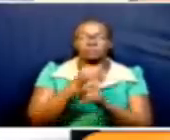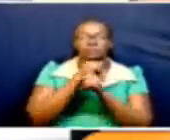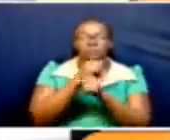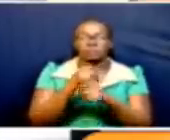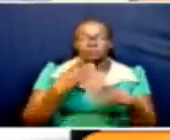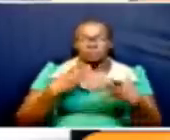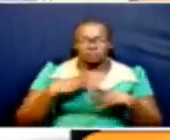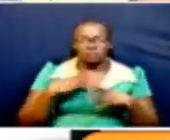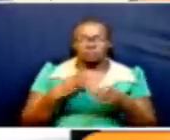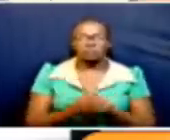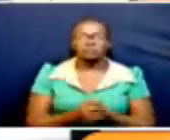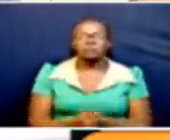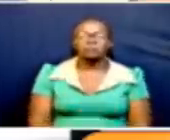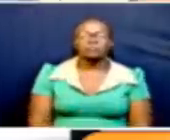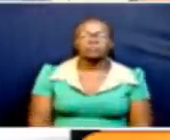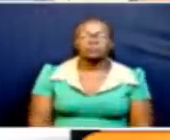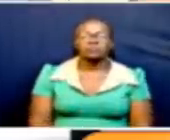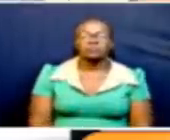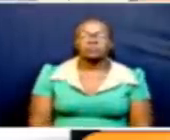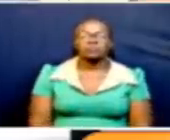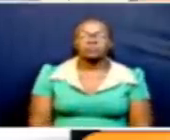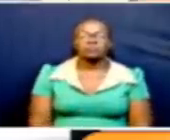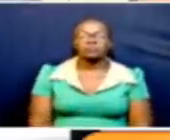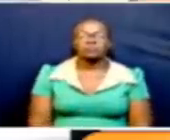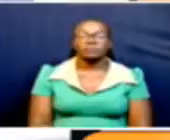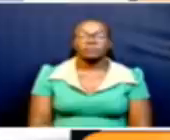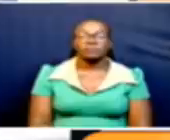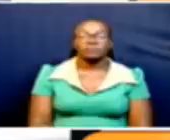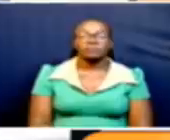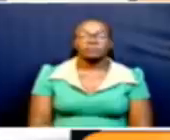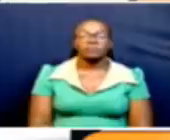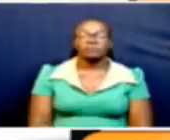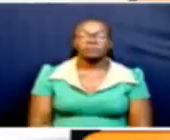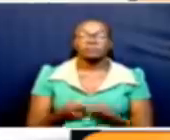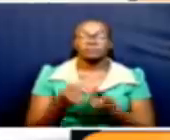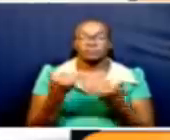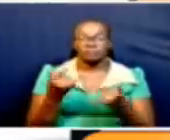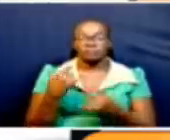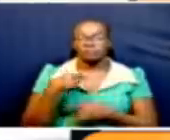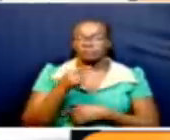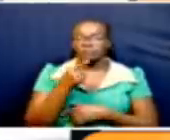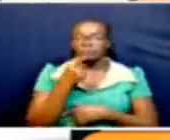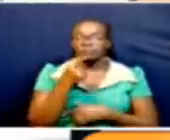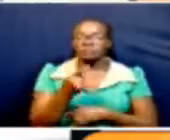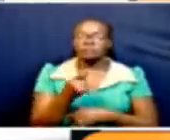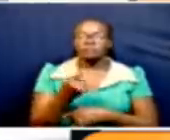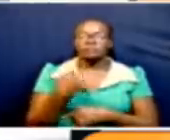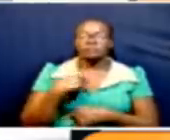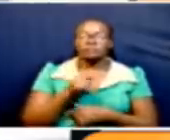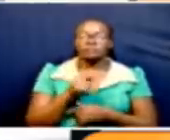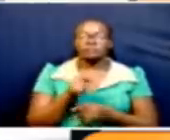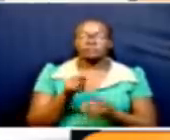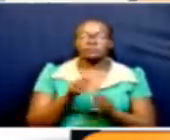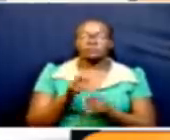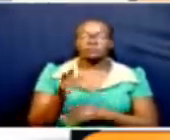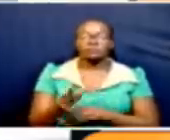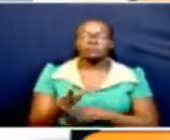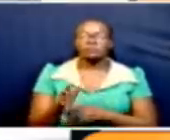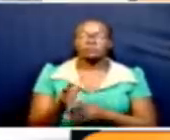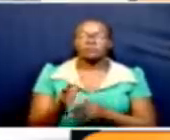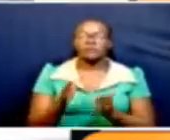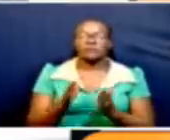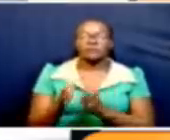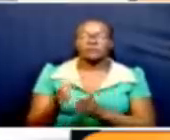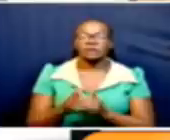And now you are telling us that I'm stepping aside. So Kenya is a country of stepping aside. You steal, you step aside. You kill, you step aside. You do